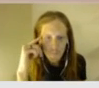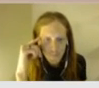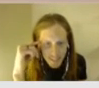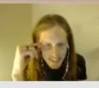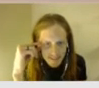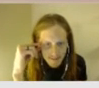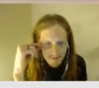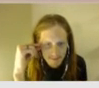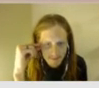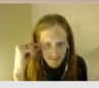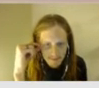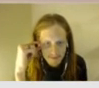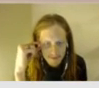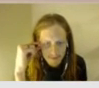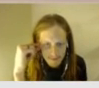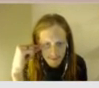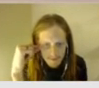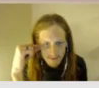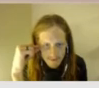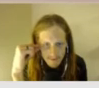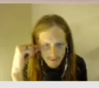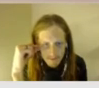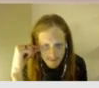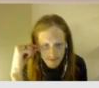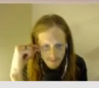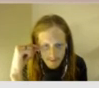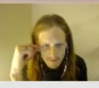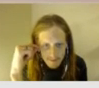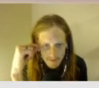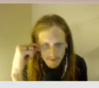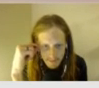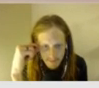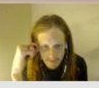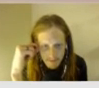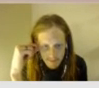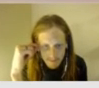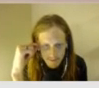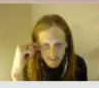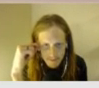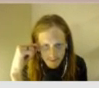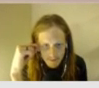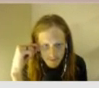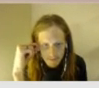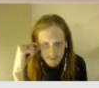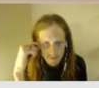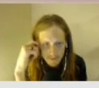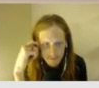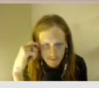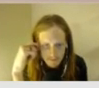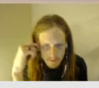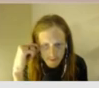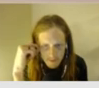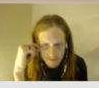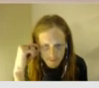their way in this country are kind of in that suspended state too, right? Because they haven't quite made it yet. So, yeah, no, I think there's an analogy there. I